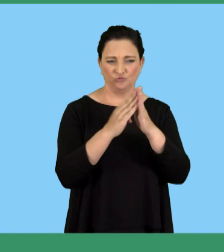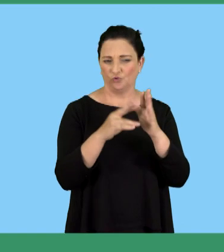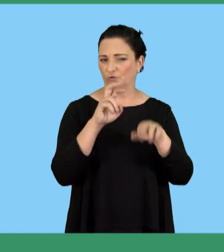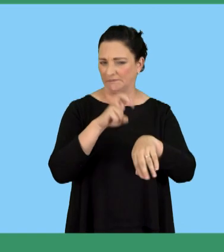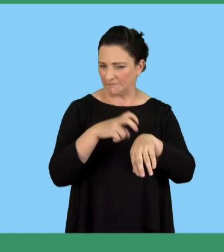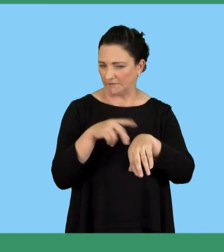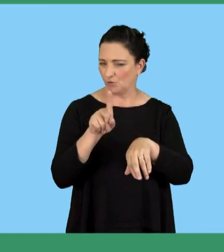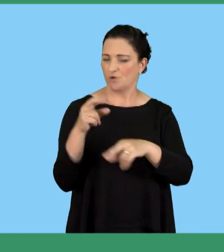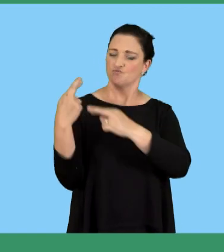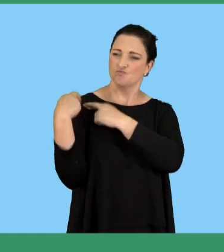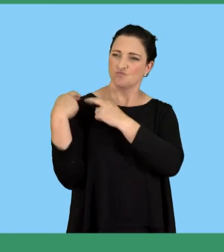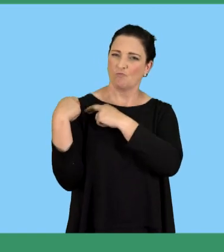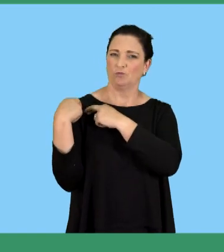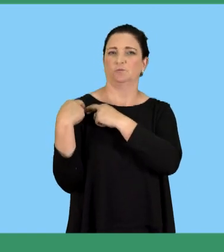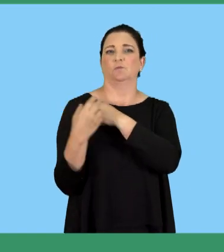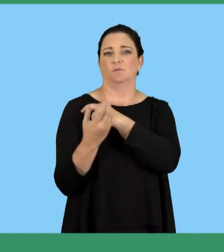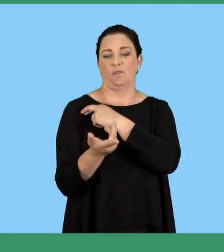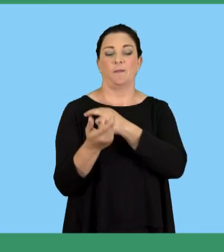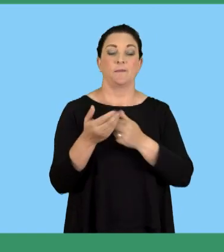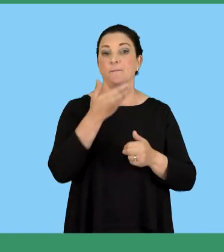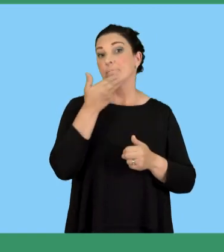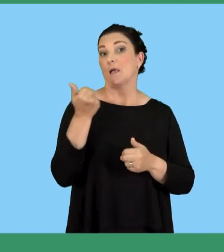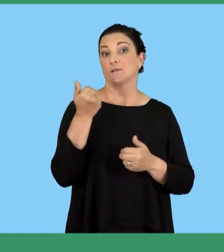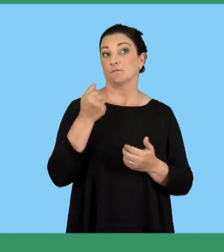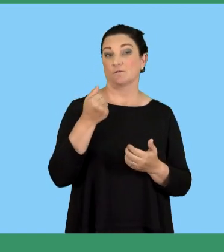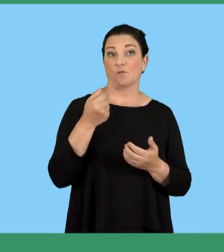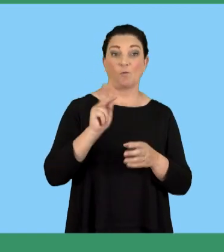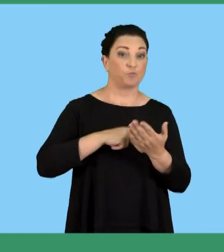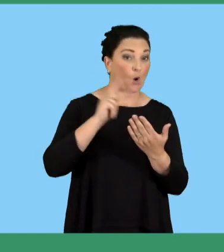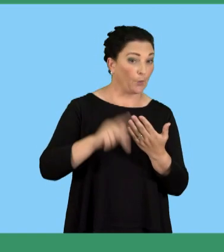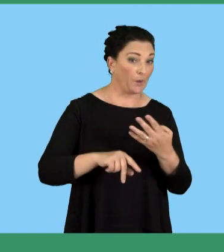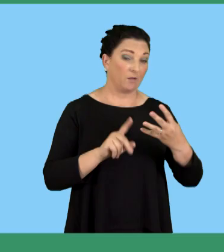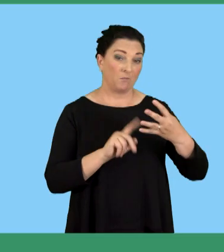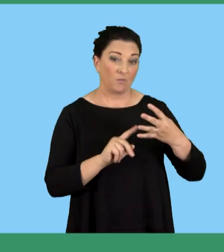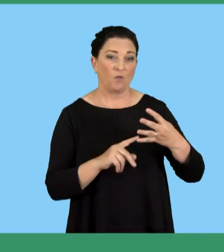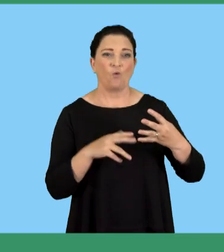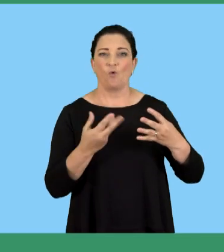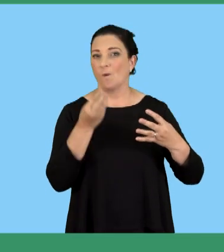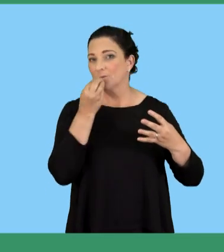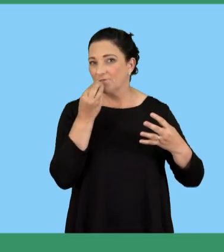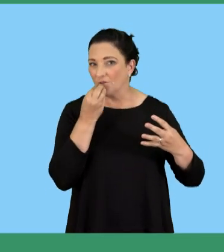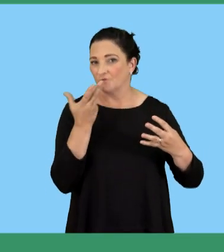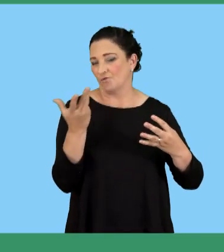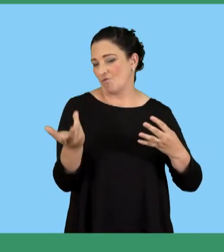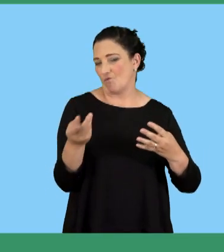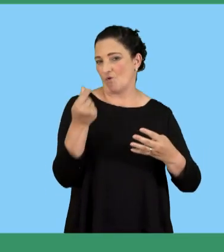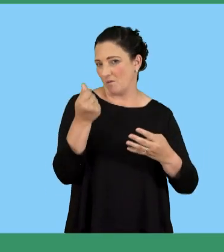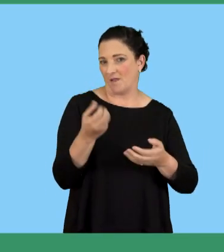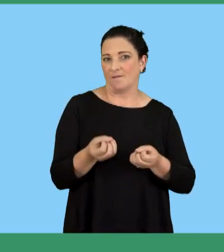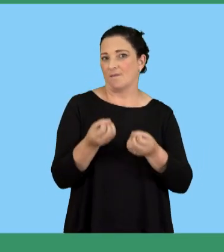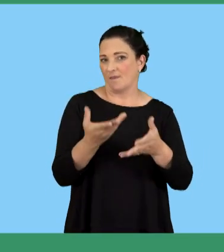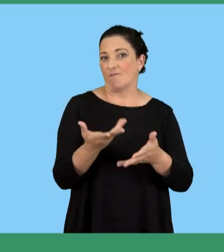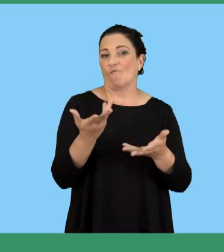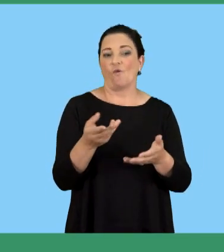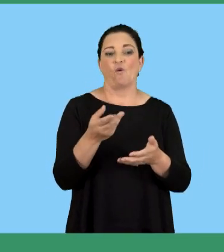responsible and offering the best volunteering programs. Then another one is to donate money or food parcels to